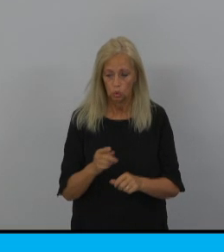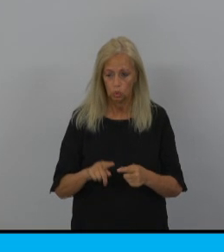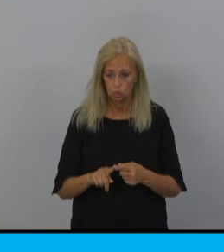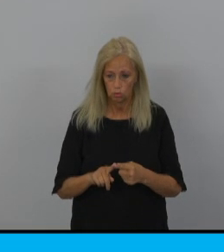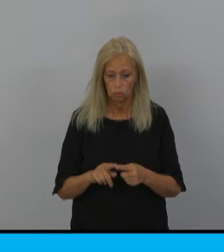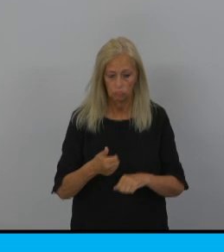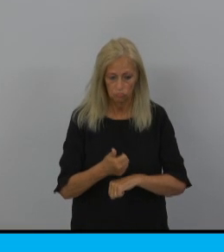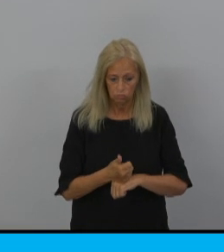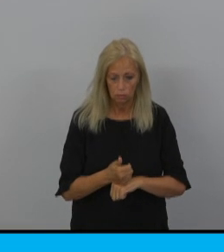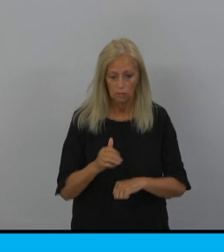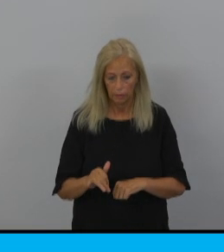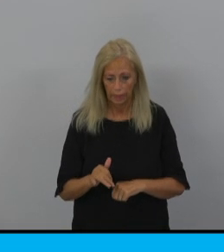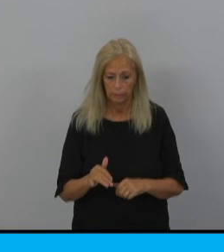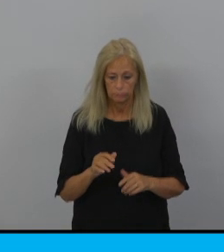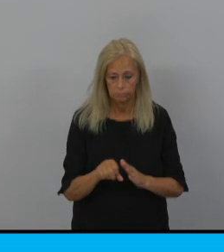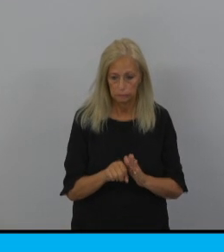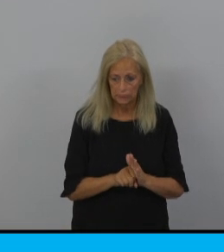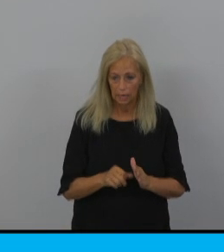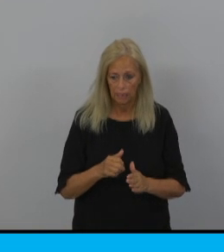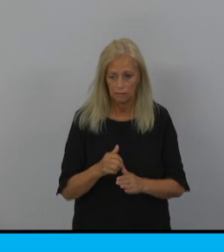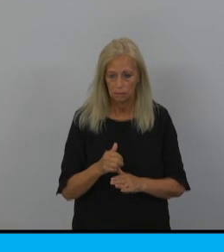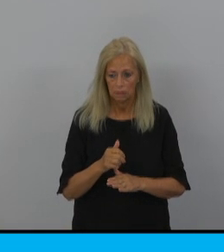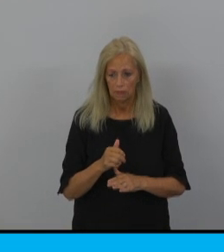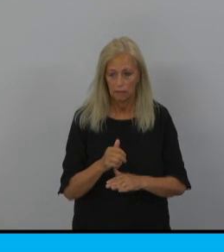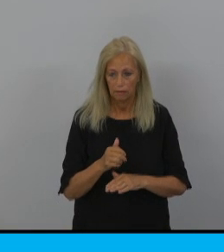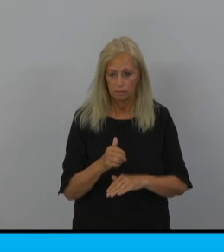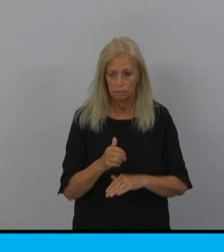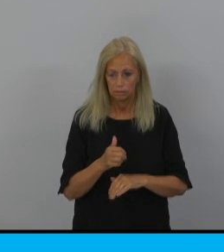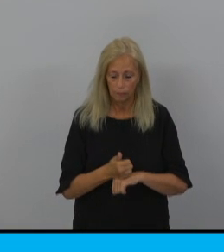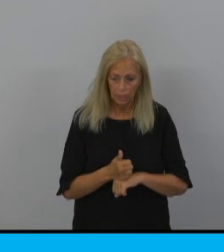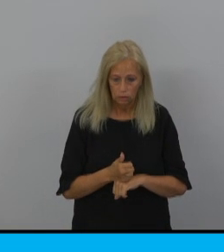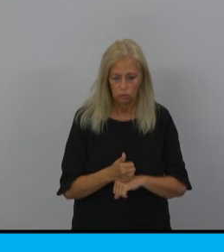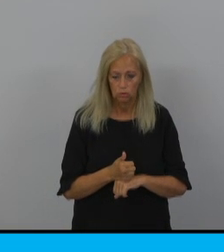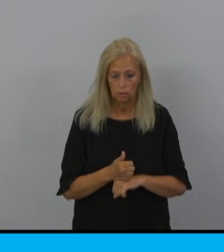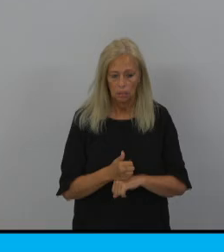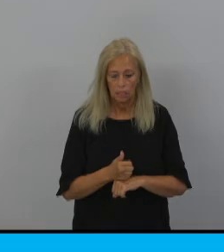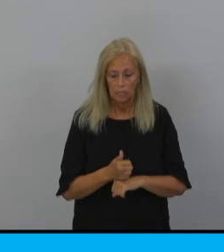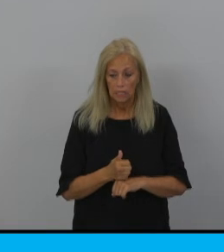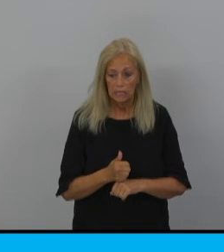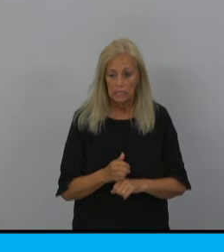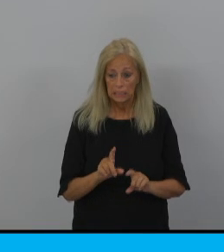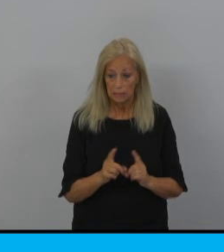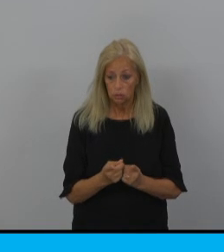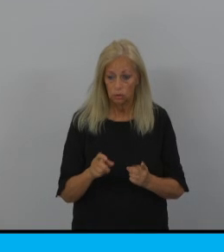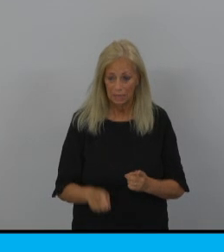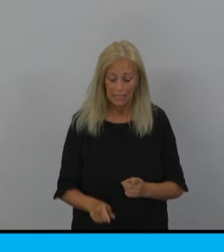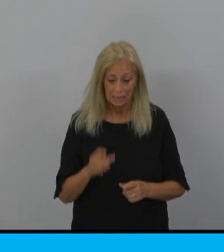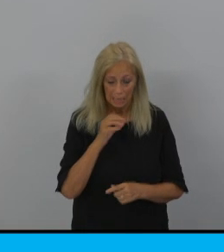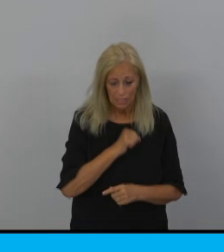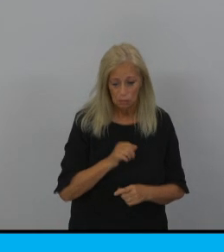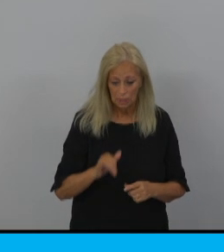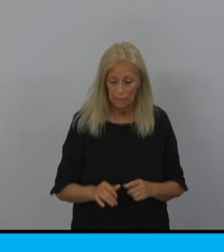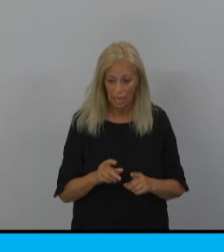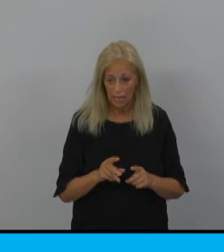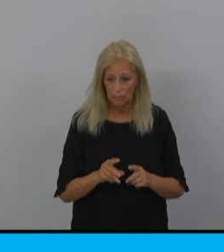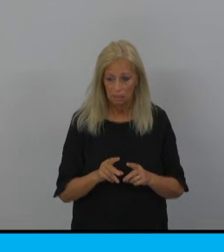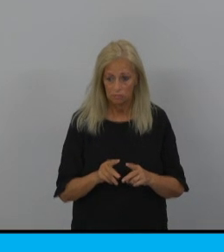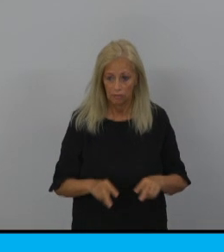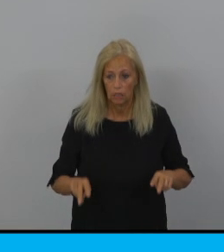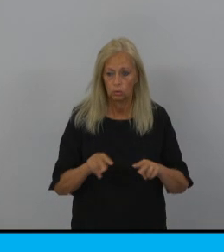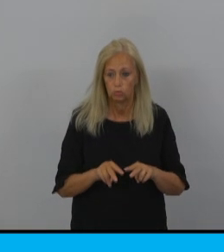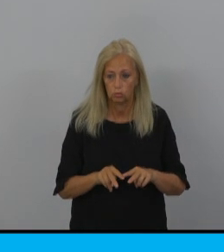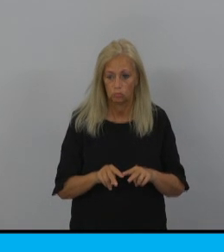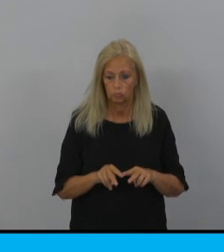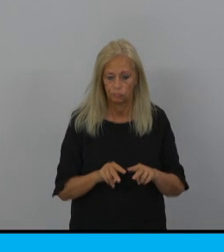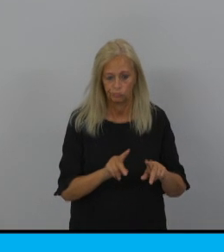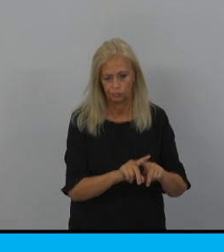calculate the foundation program revenue. And the district has to estimate those values because there are differences